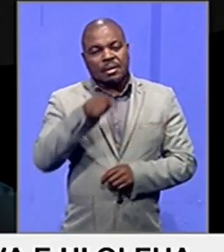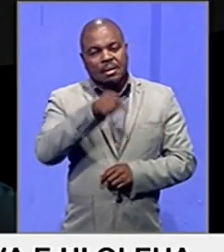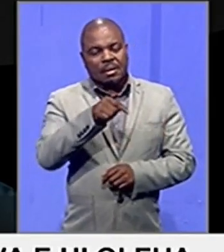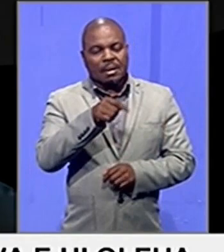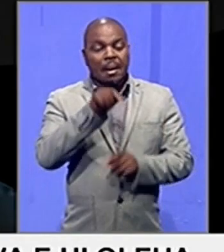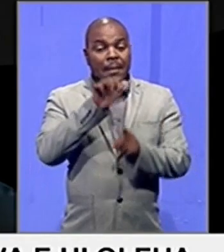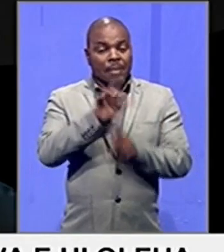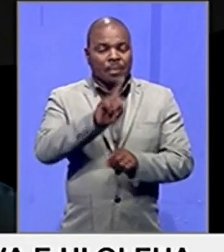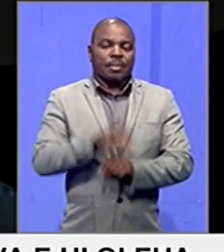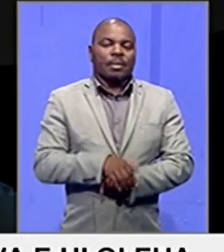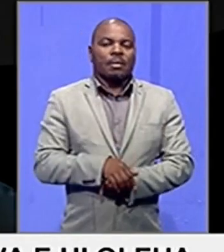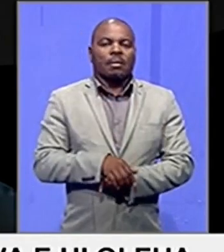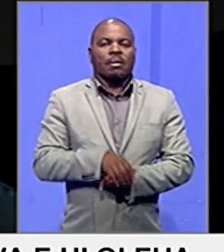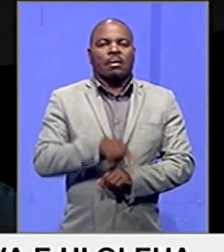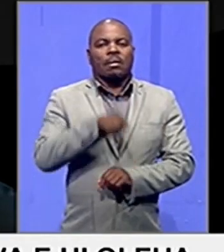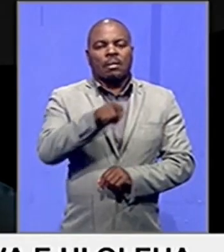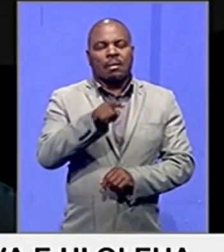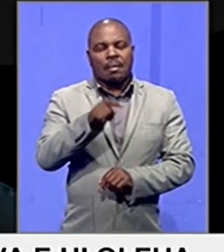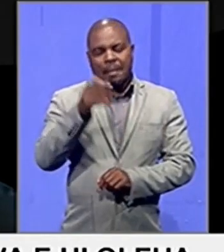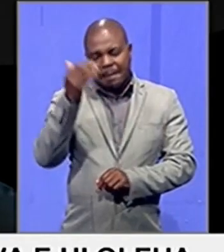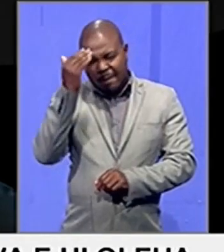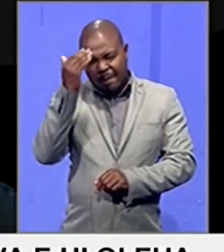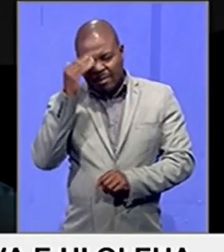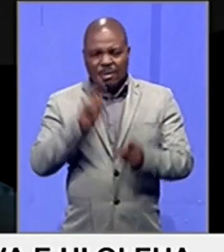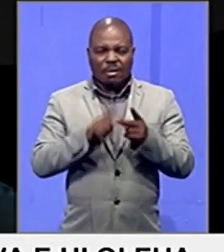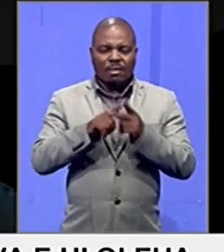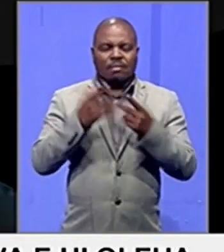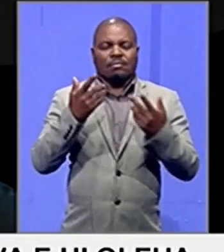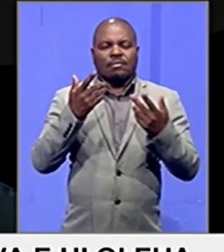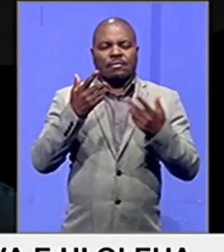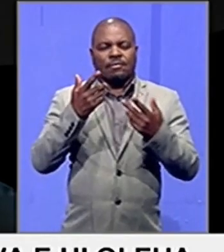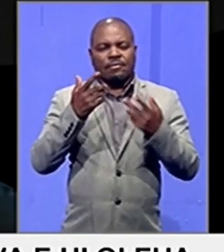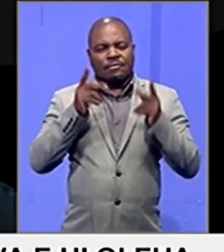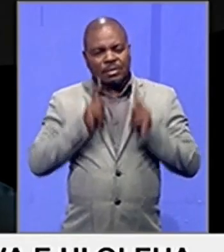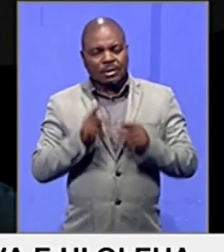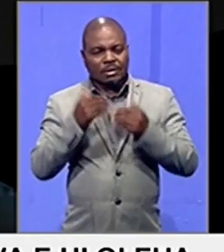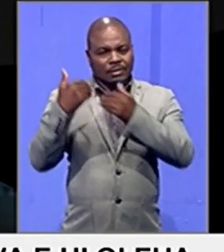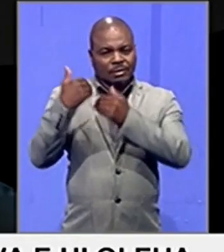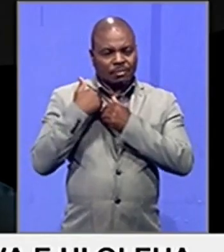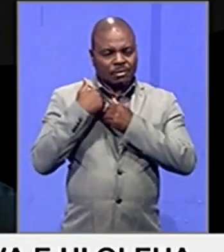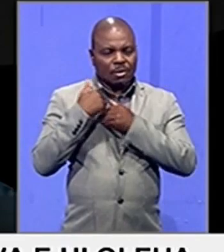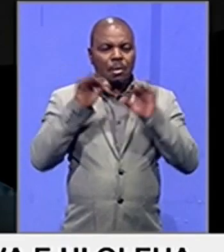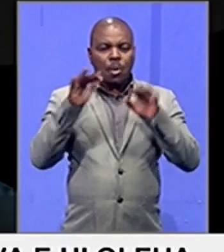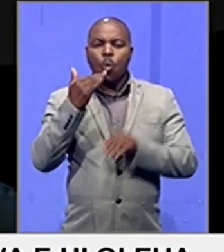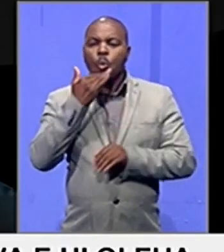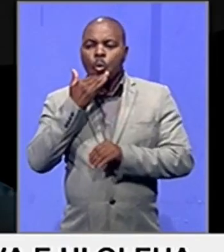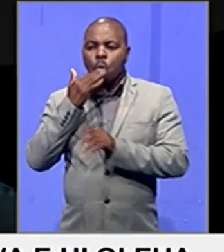on the mental and physical safety of the people who have been